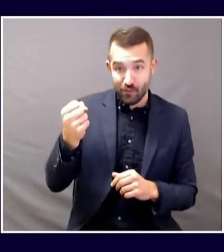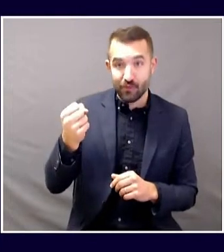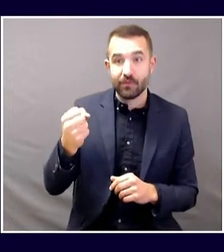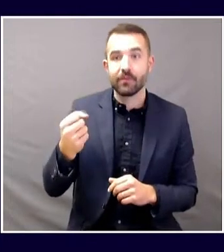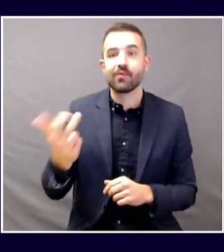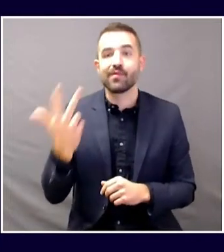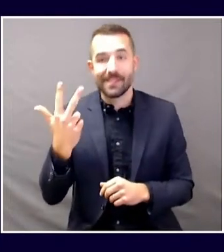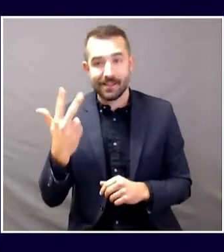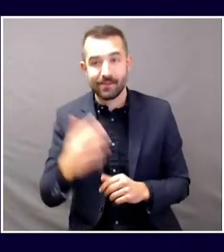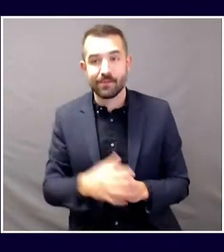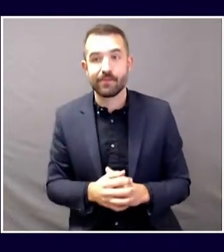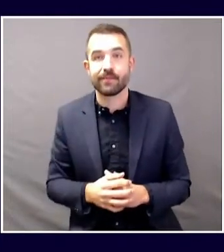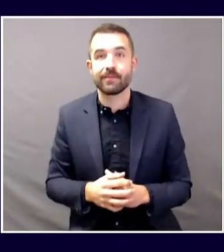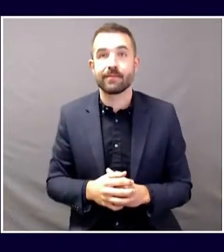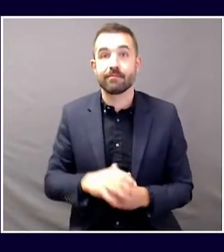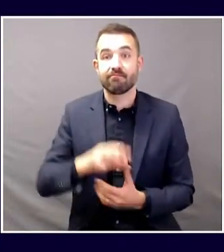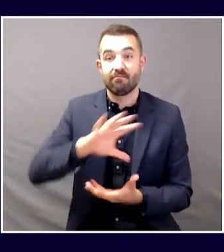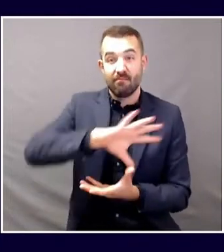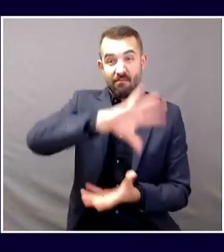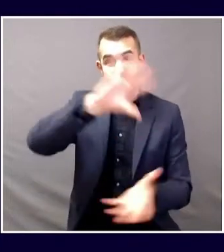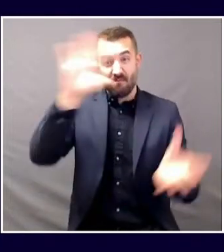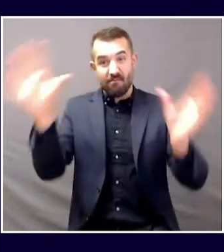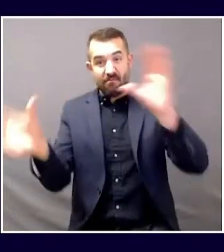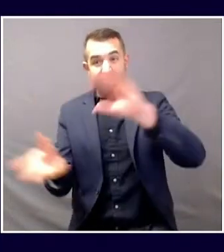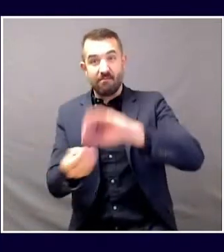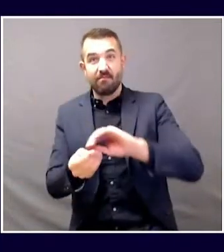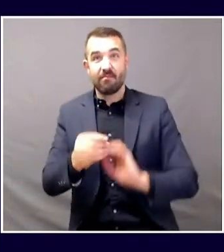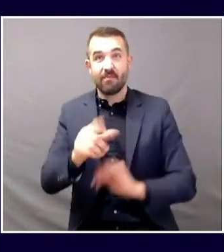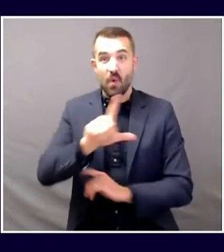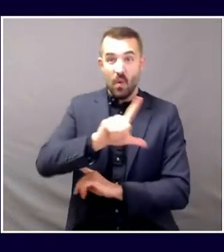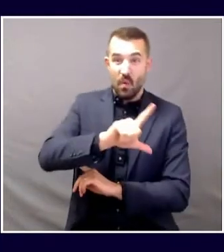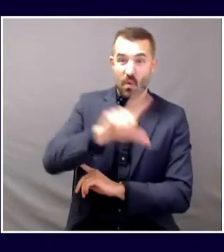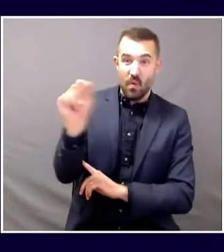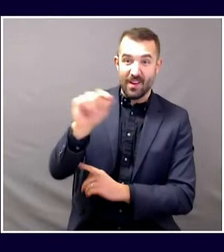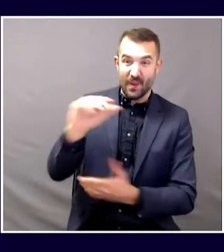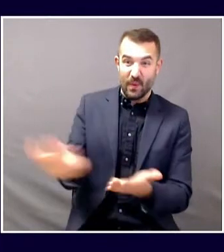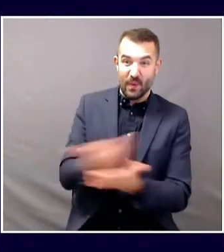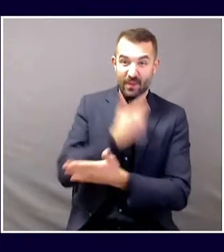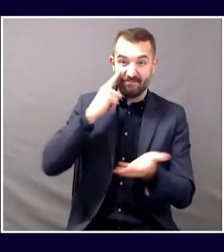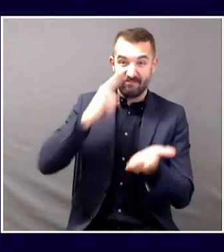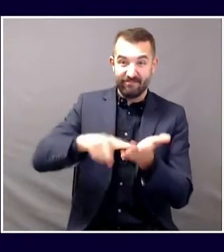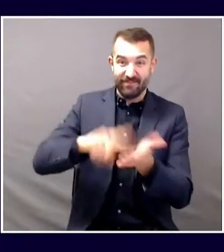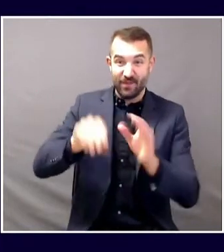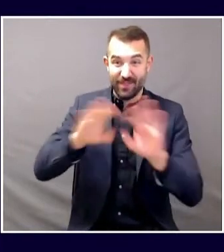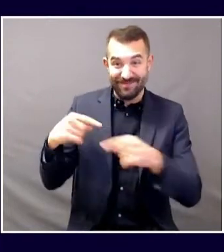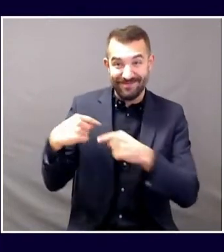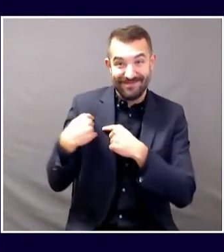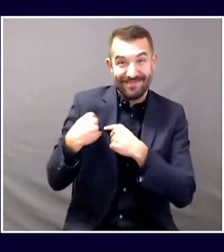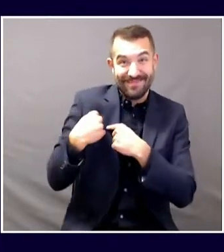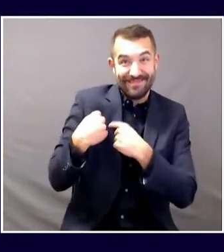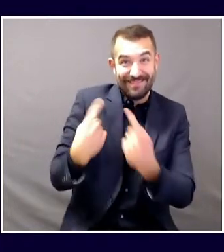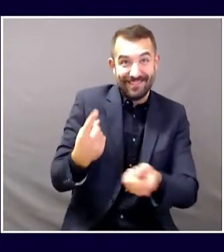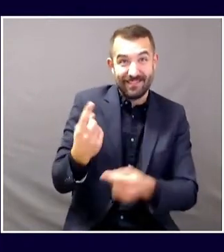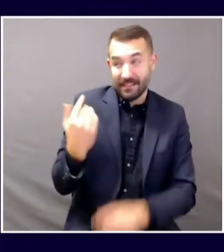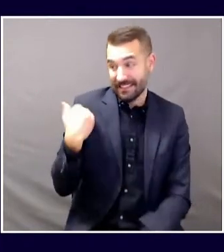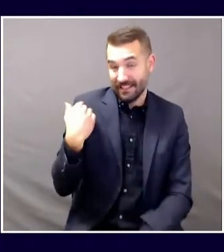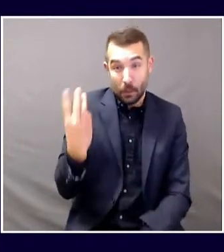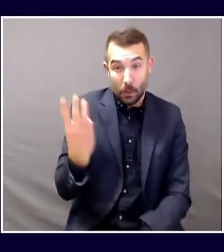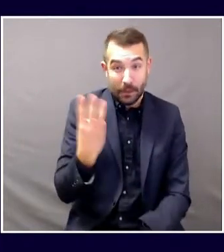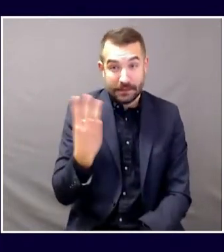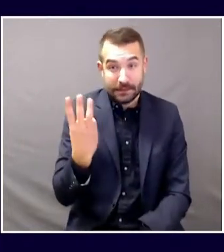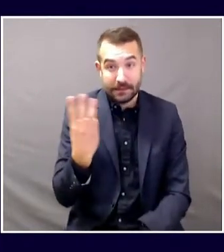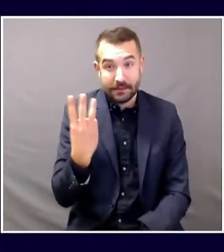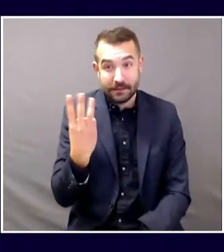Cumulatively, that is 20 new outbreak investigations since the last time we spoke. I'd like to make one